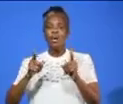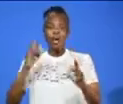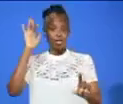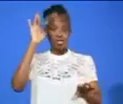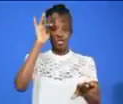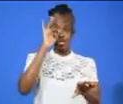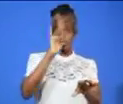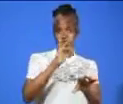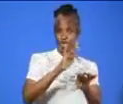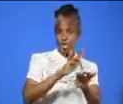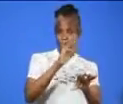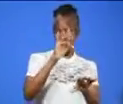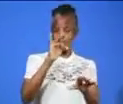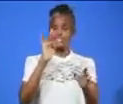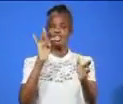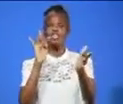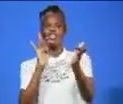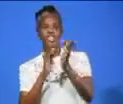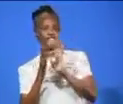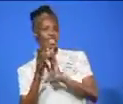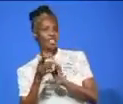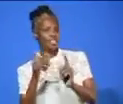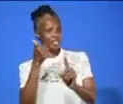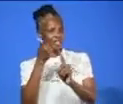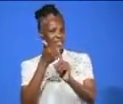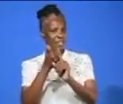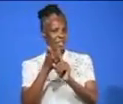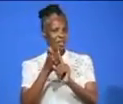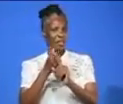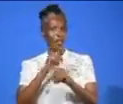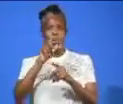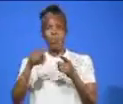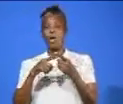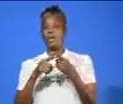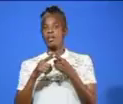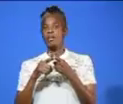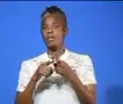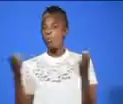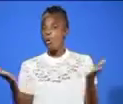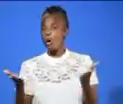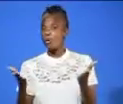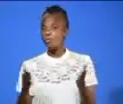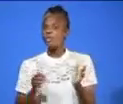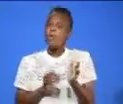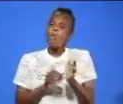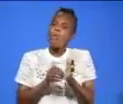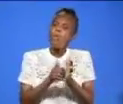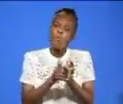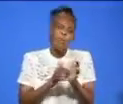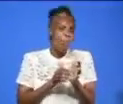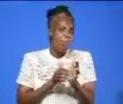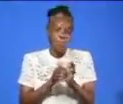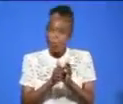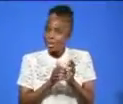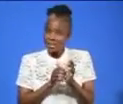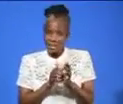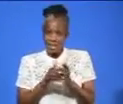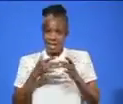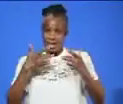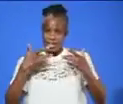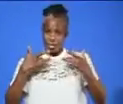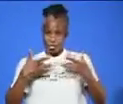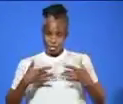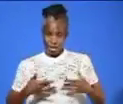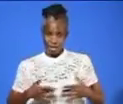him with her hands. 'Cause when you're hanging by a